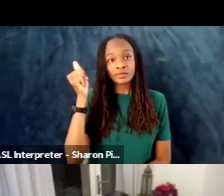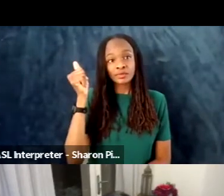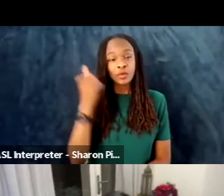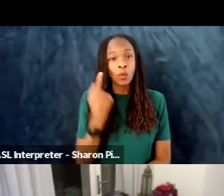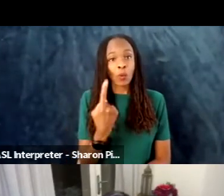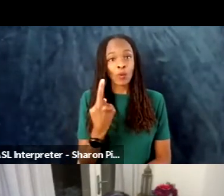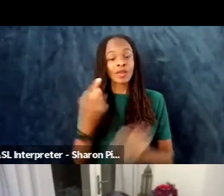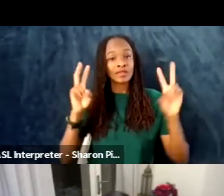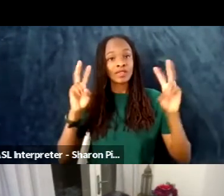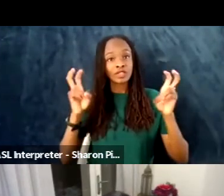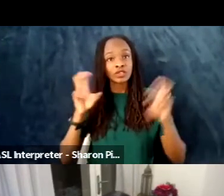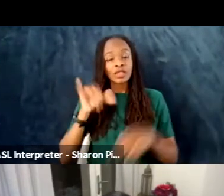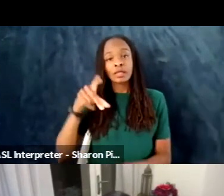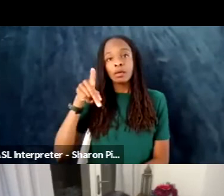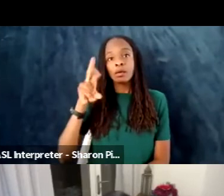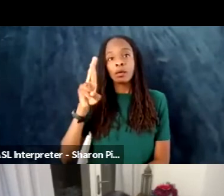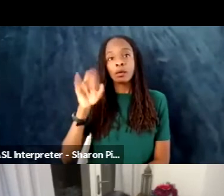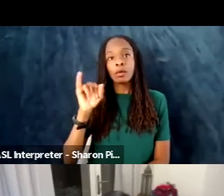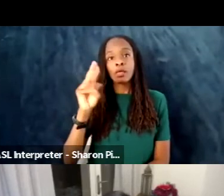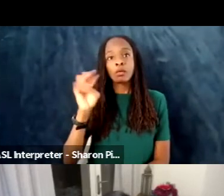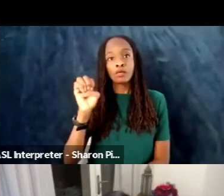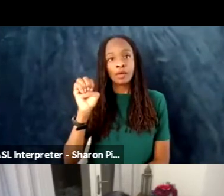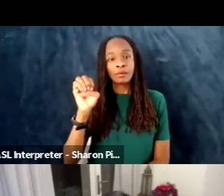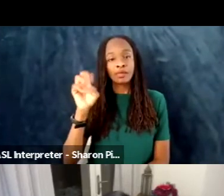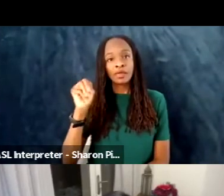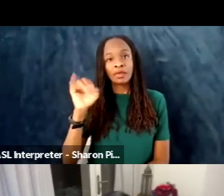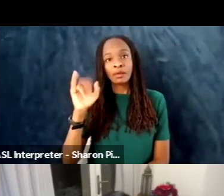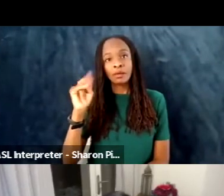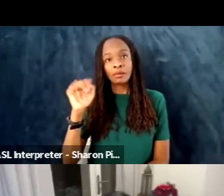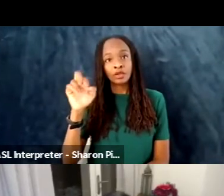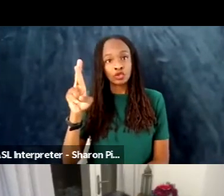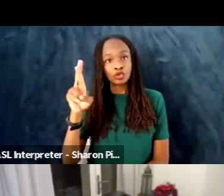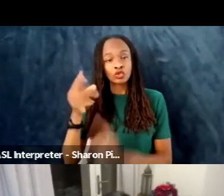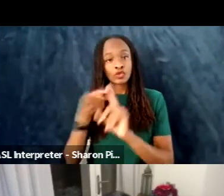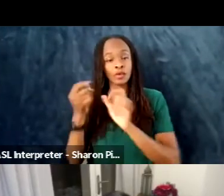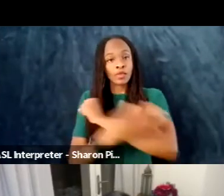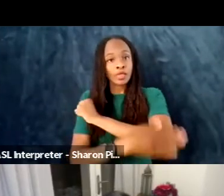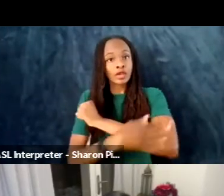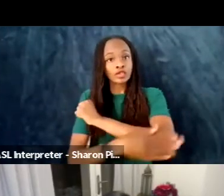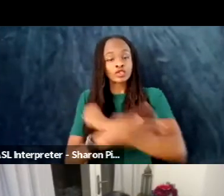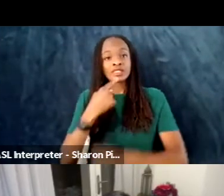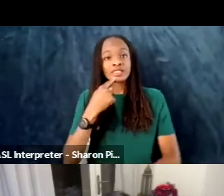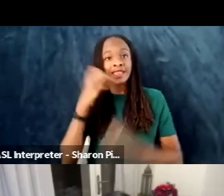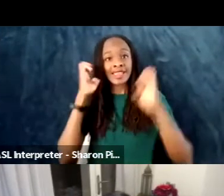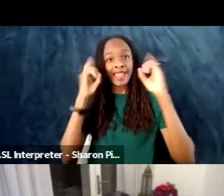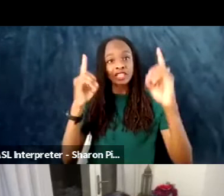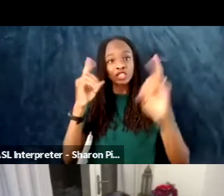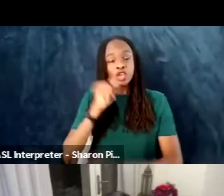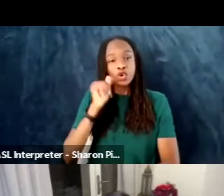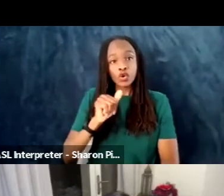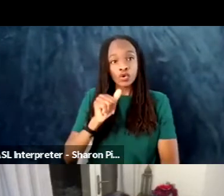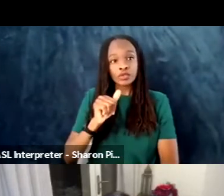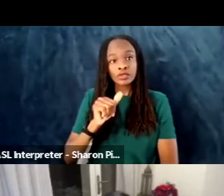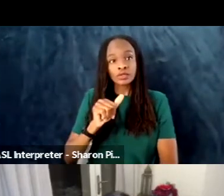issues that the Prime Minister of the country is saying is educate girls, girls will make you